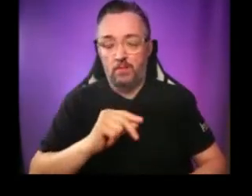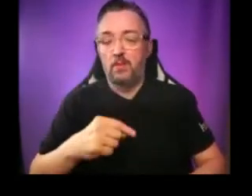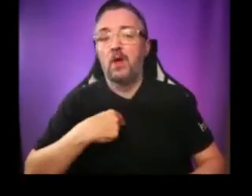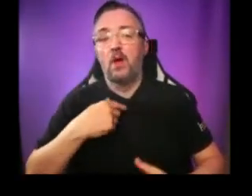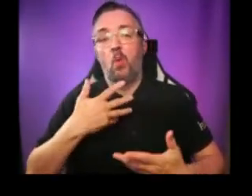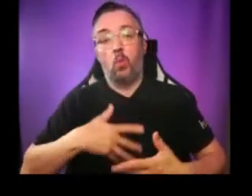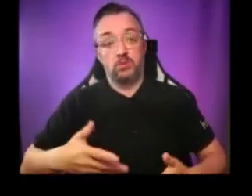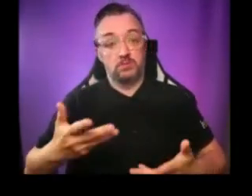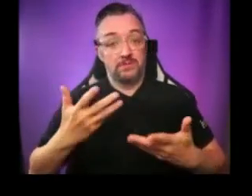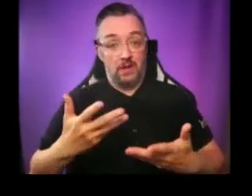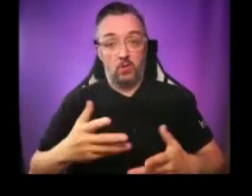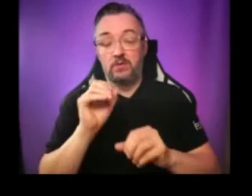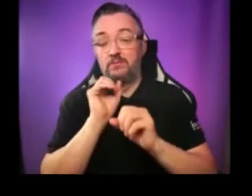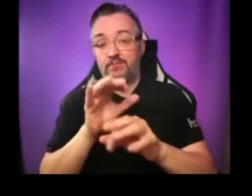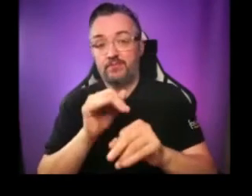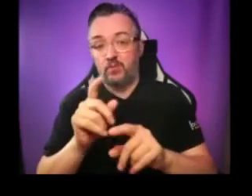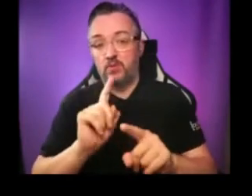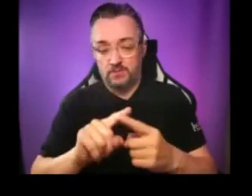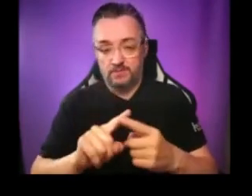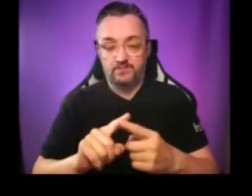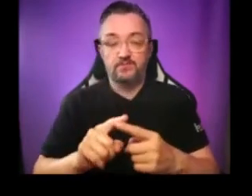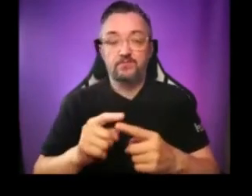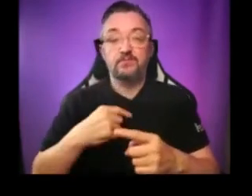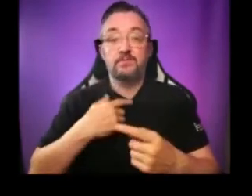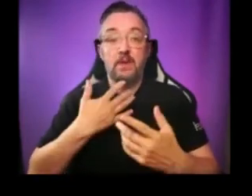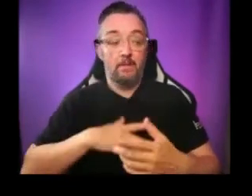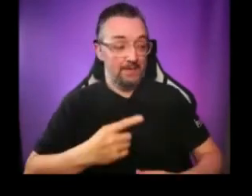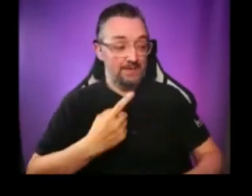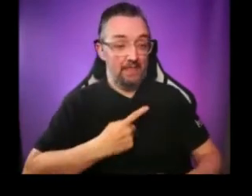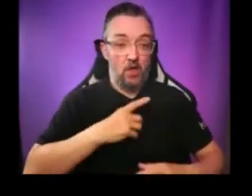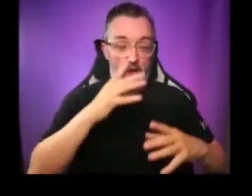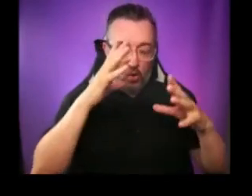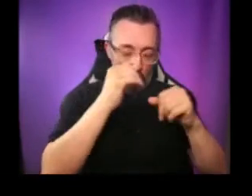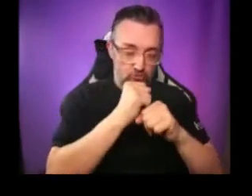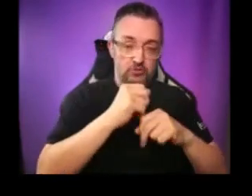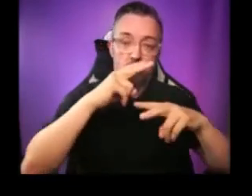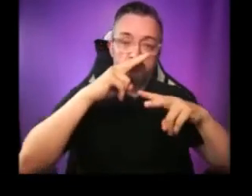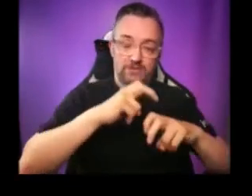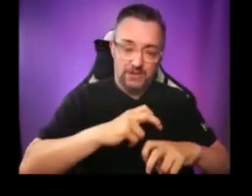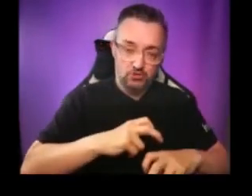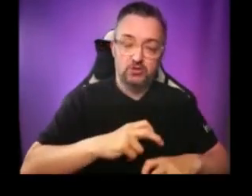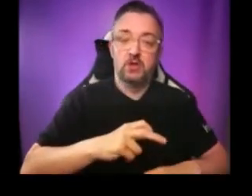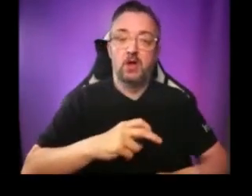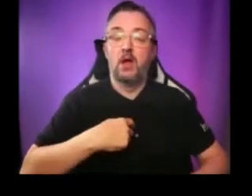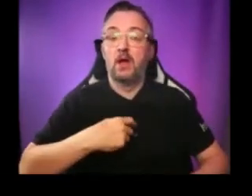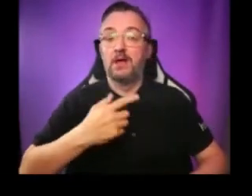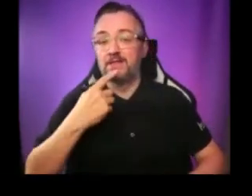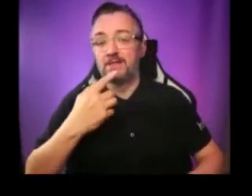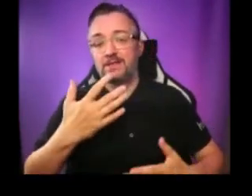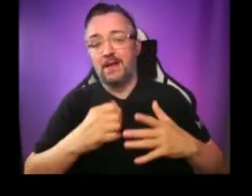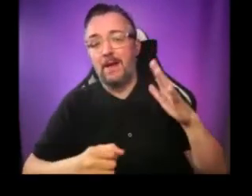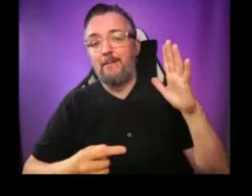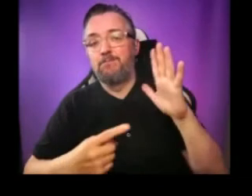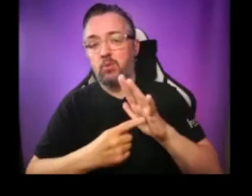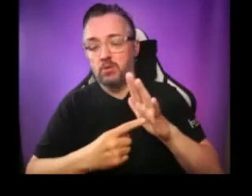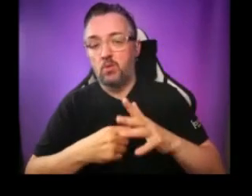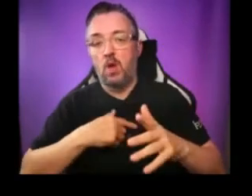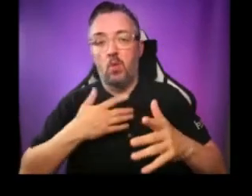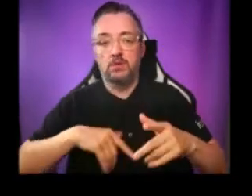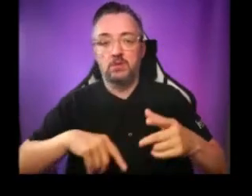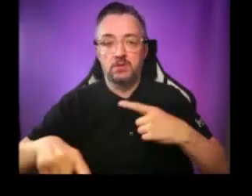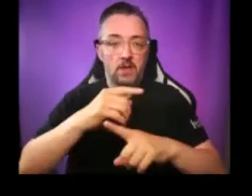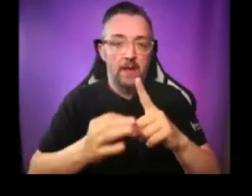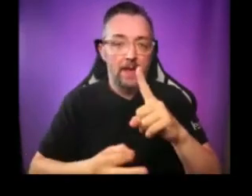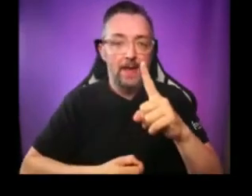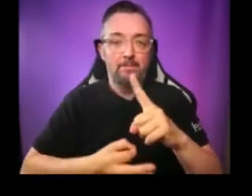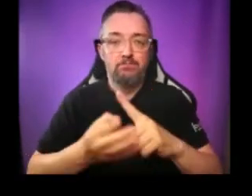across personally is that while as a concussion researcher myself, I fully believe it's critical we continue to focus on improving